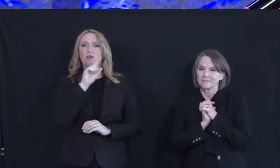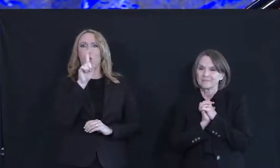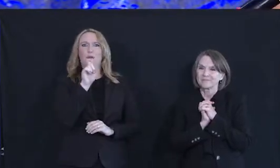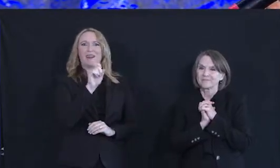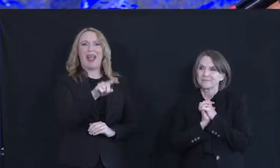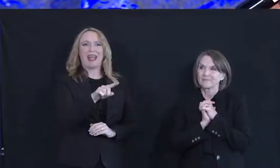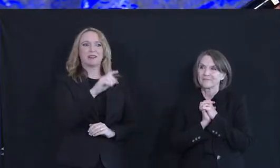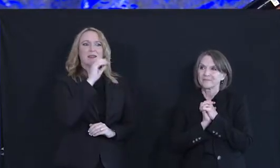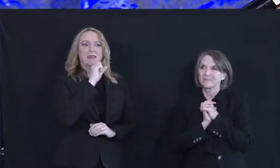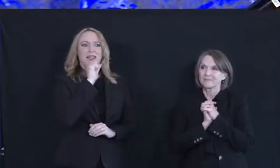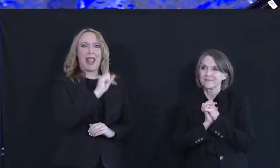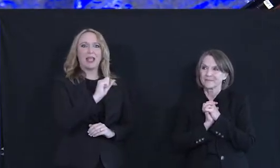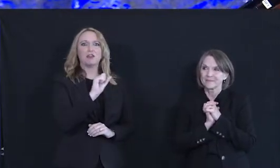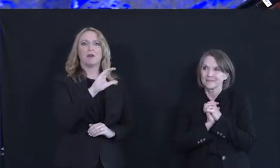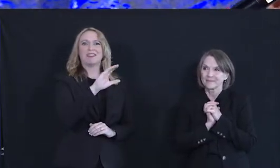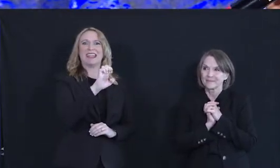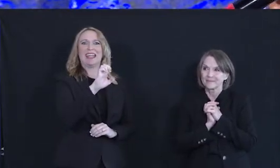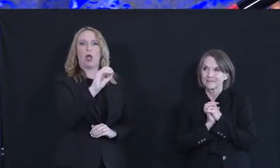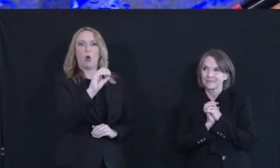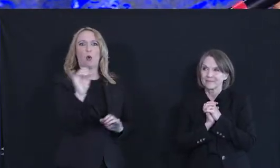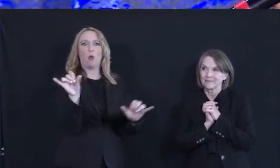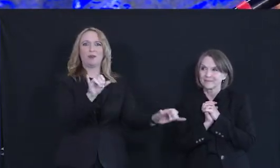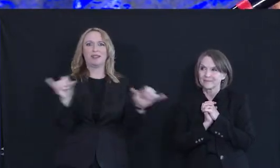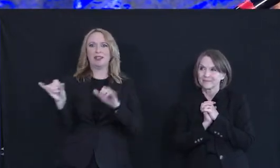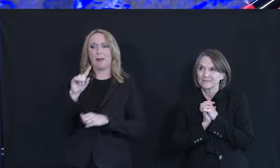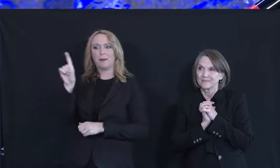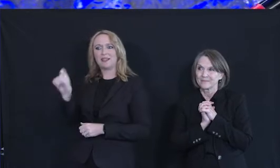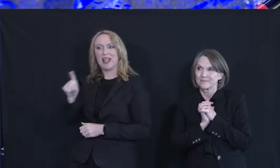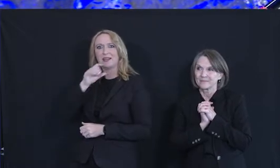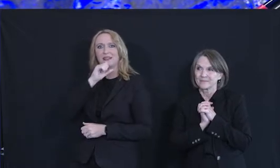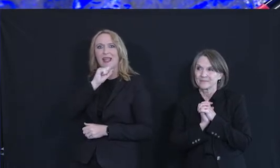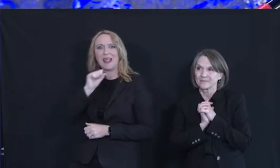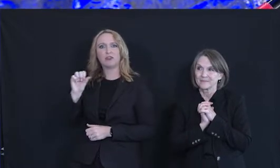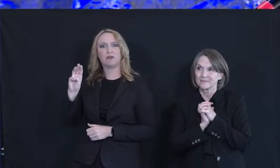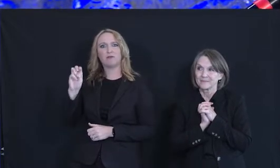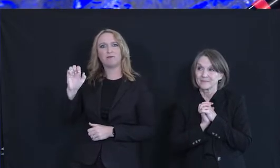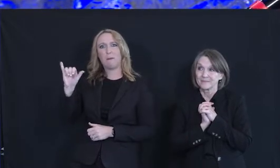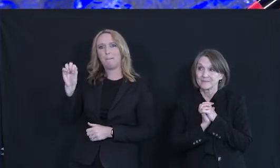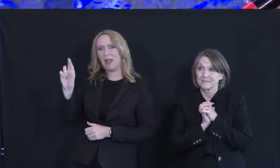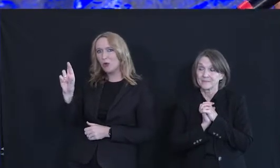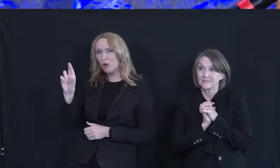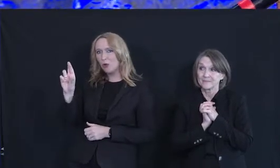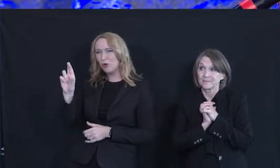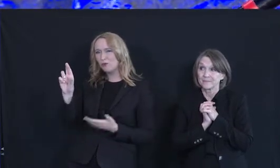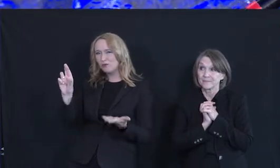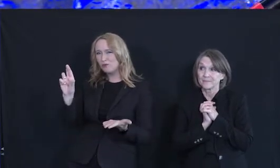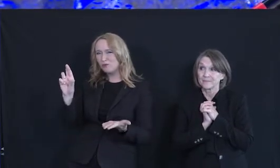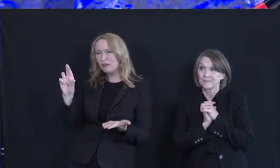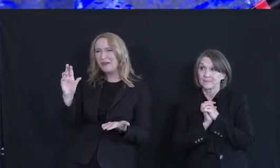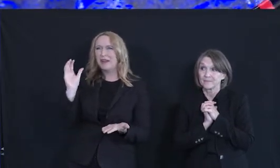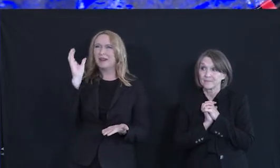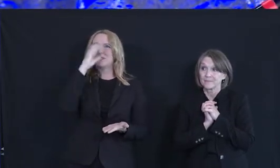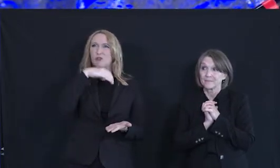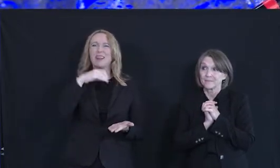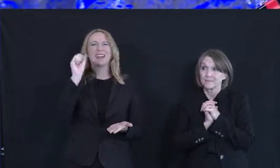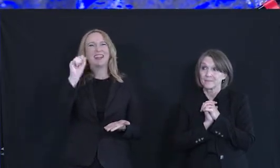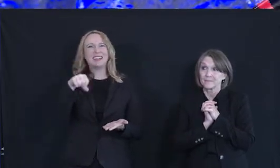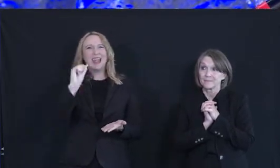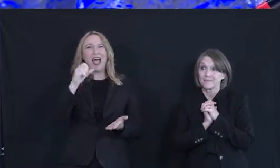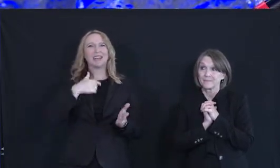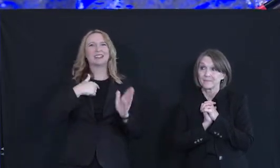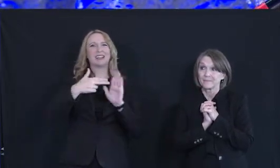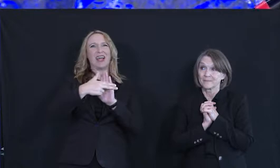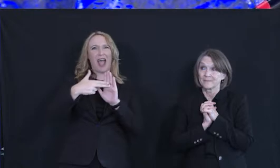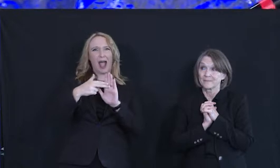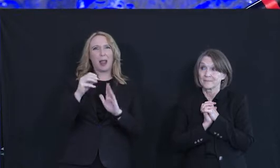CEO as they do an age of a mayor or whatever else but I also want to be clear it's it's an odd thing for me because I'm technically a millennial I don't